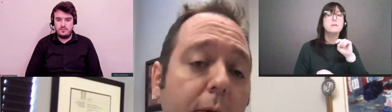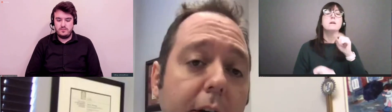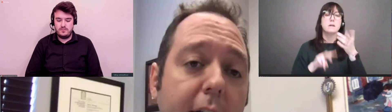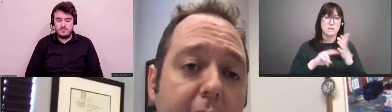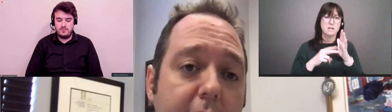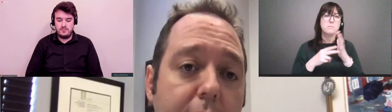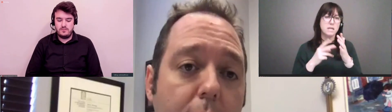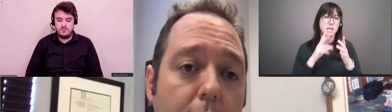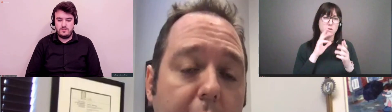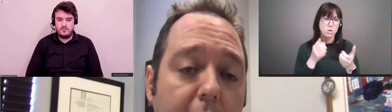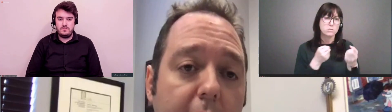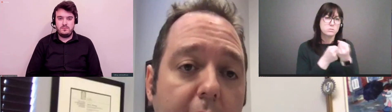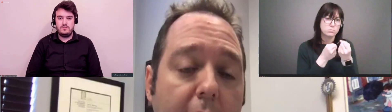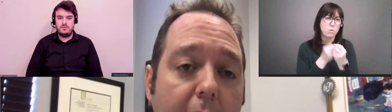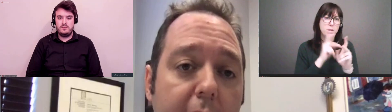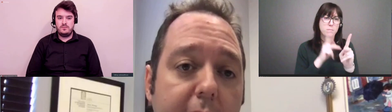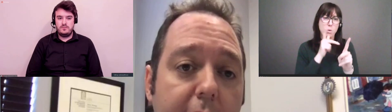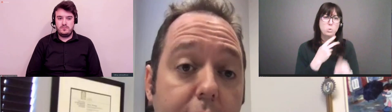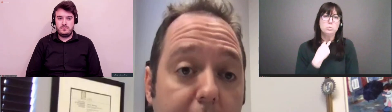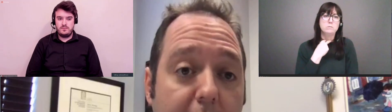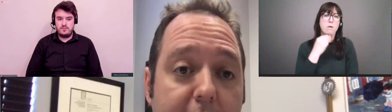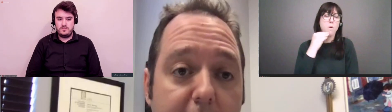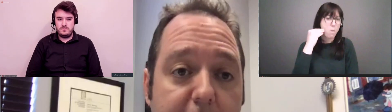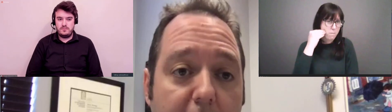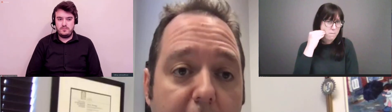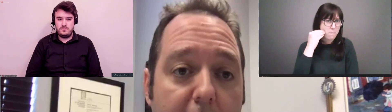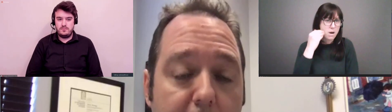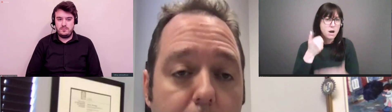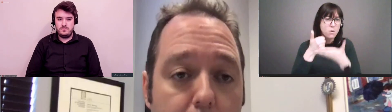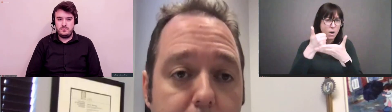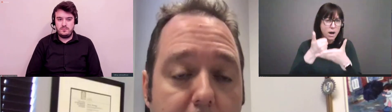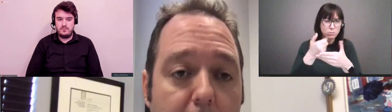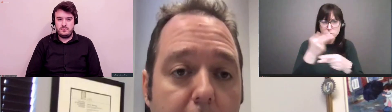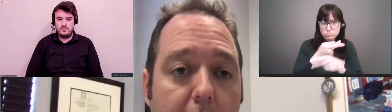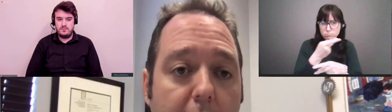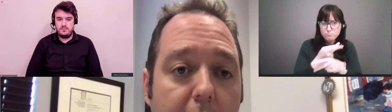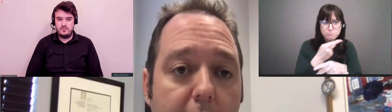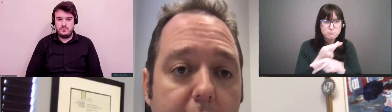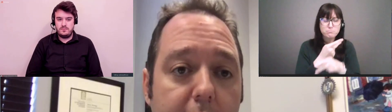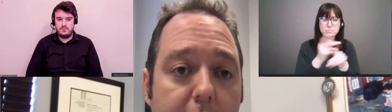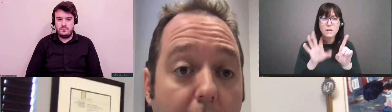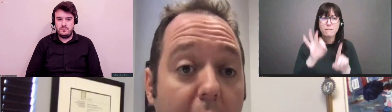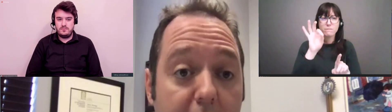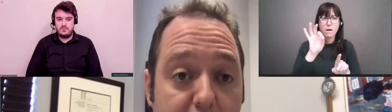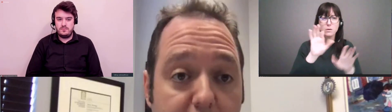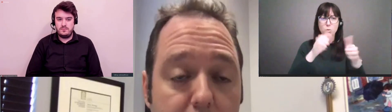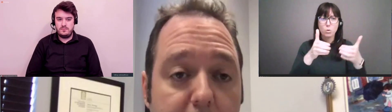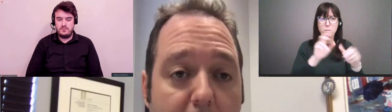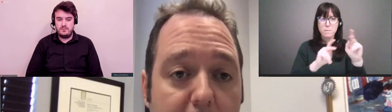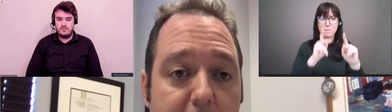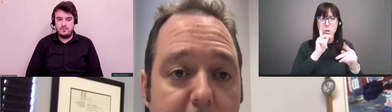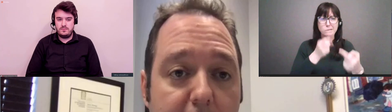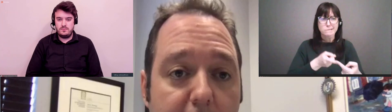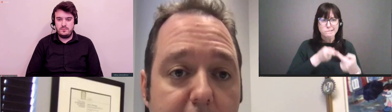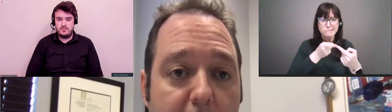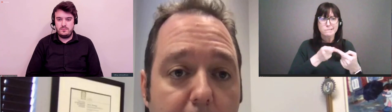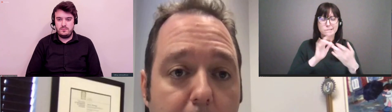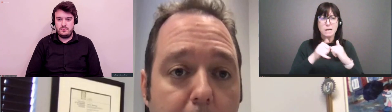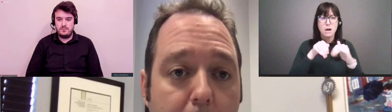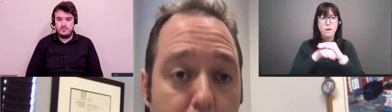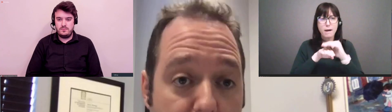and we're going to continue working at trying to identify any groups that are you know, having difficulty accessing